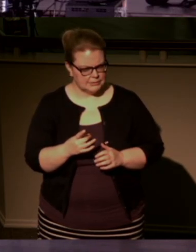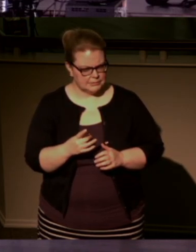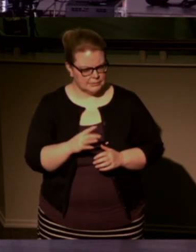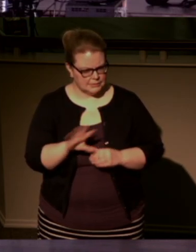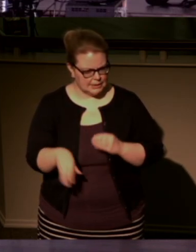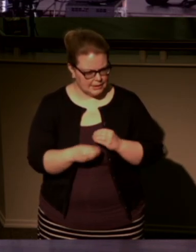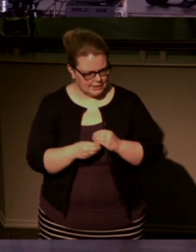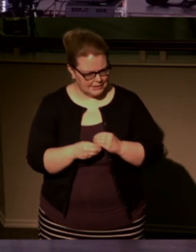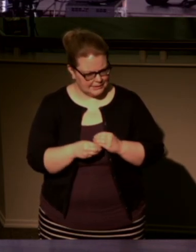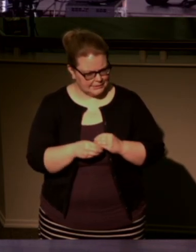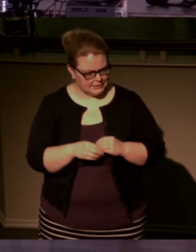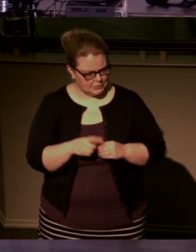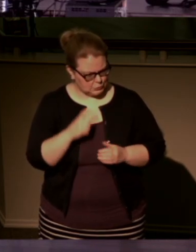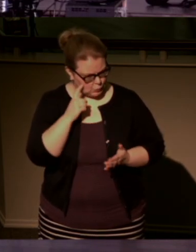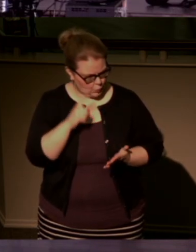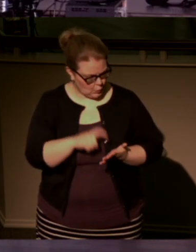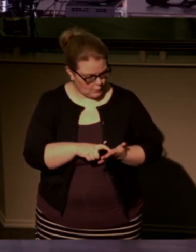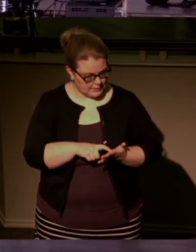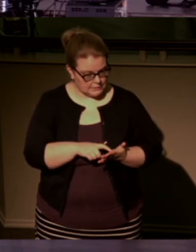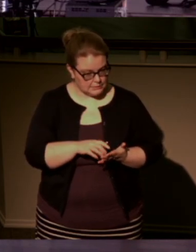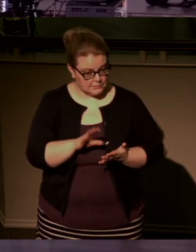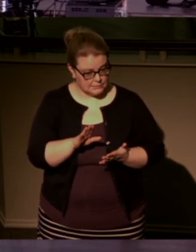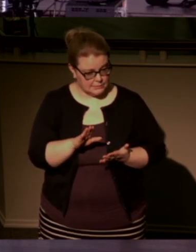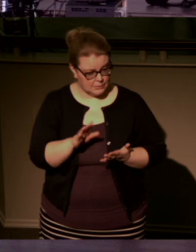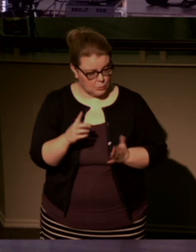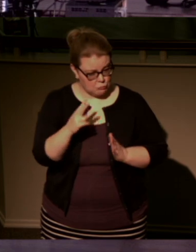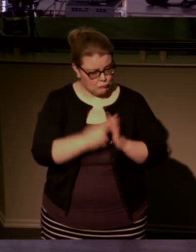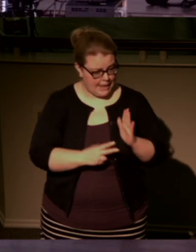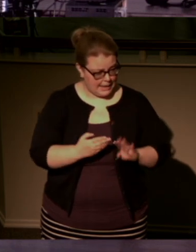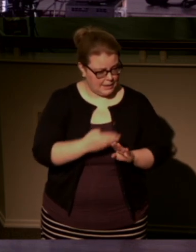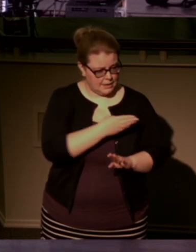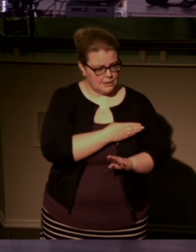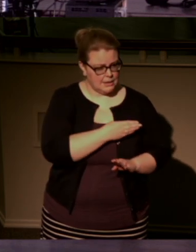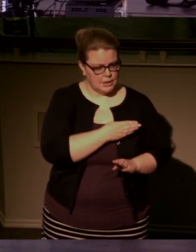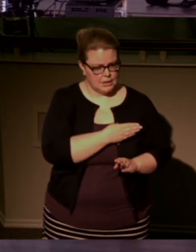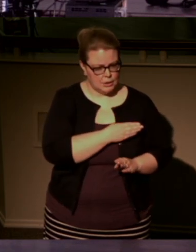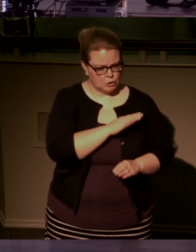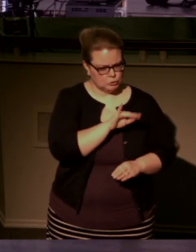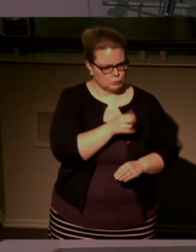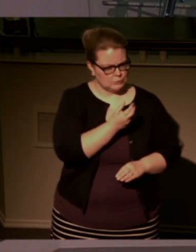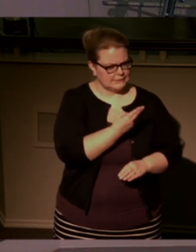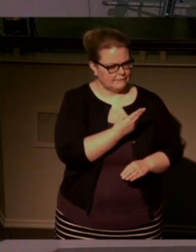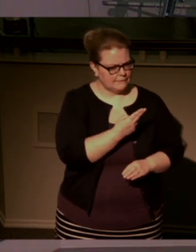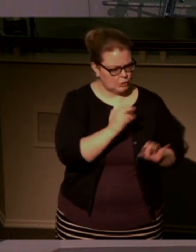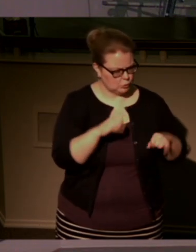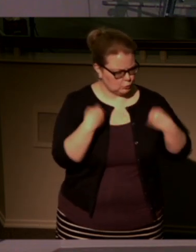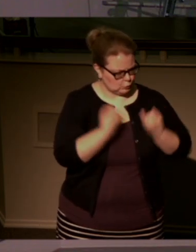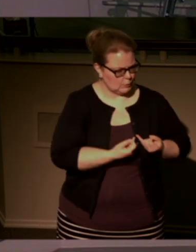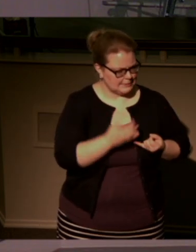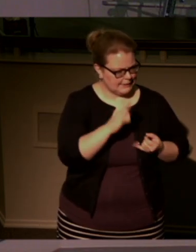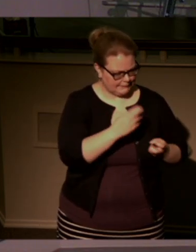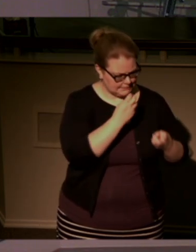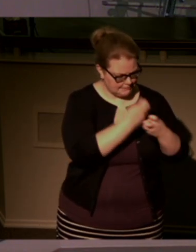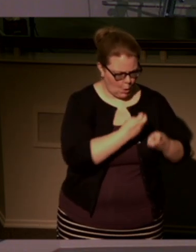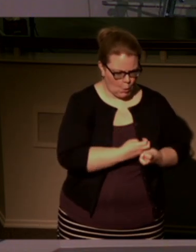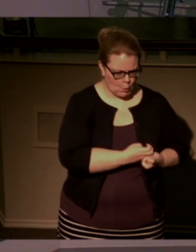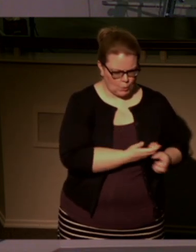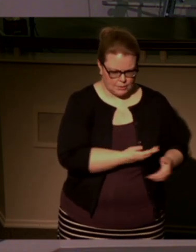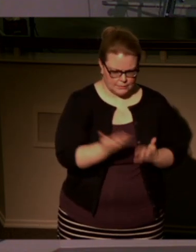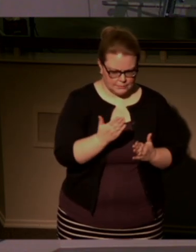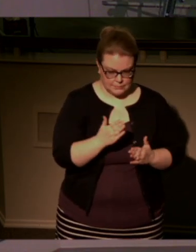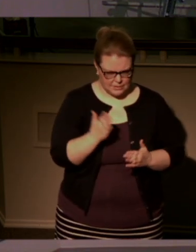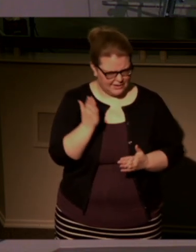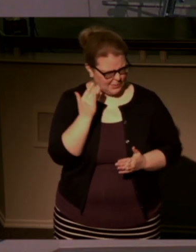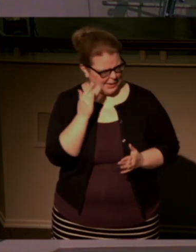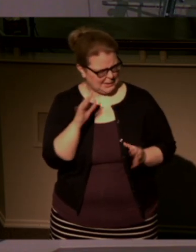Did you catch the Joseph's bones comment earlier? Why does that matter? Well,